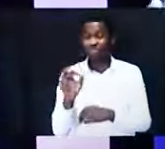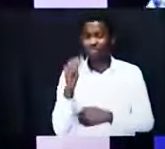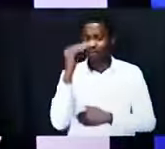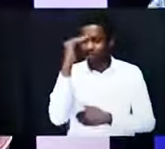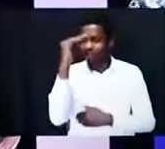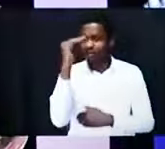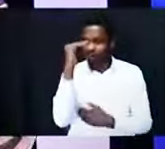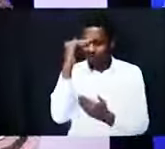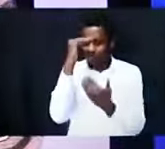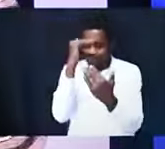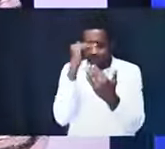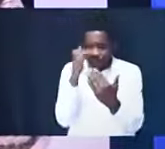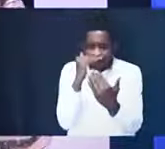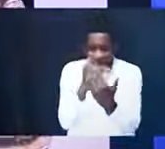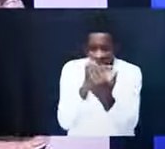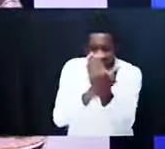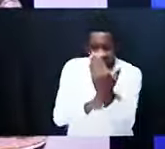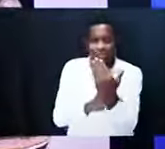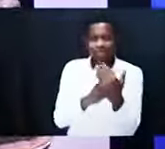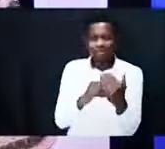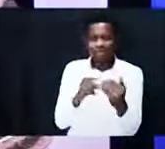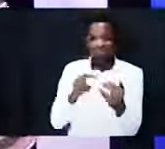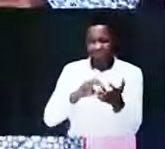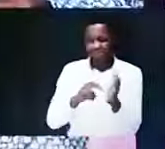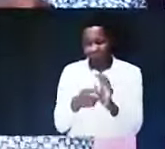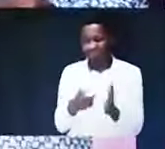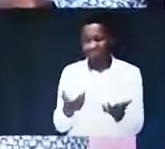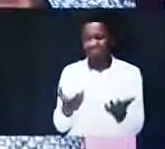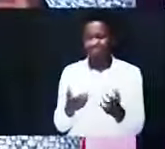presentation was correct.